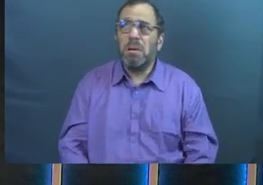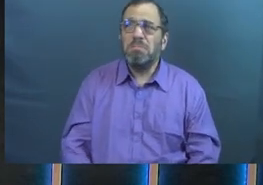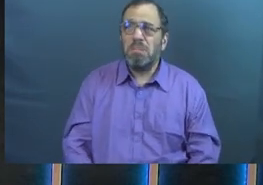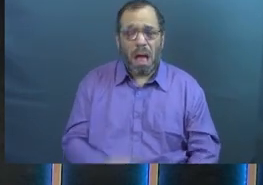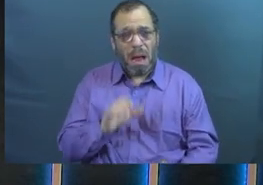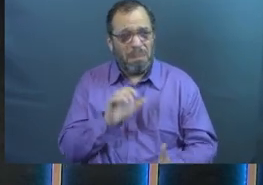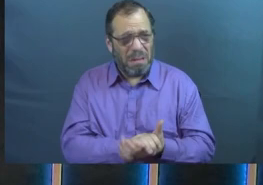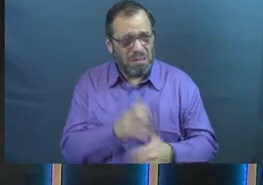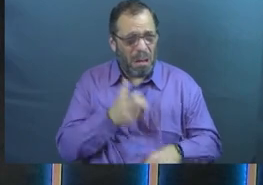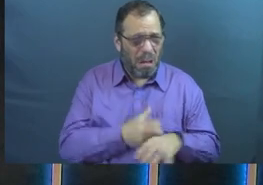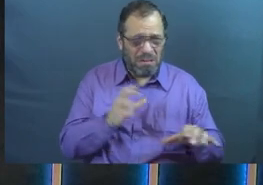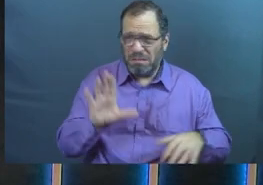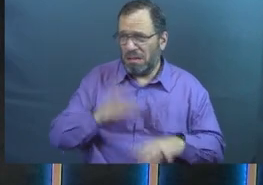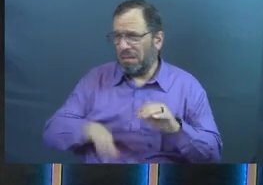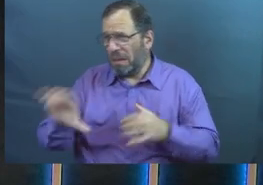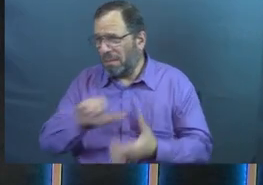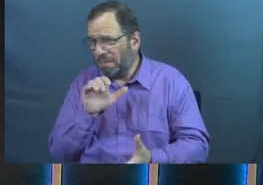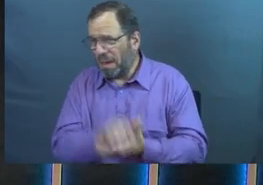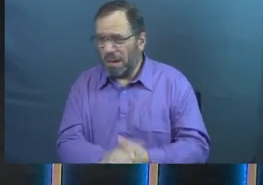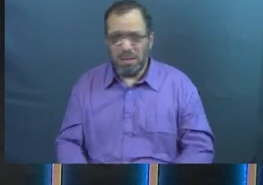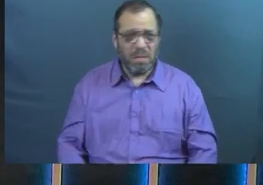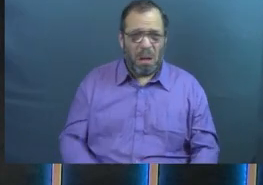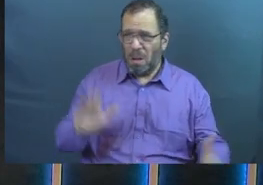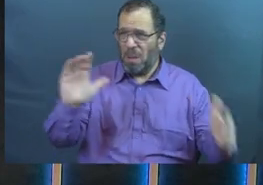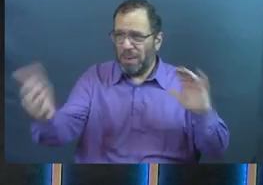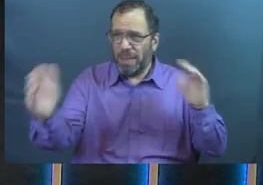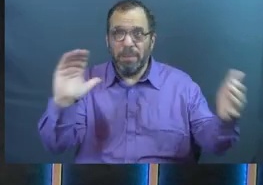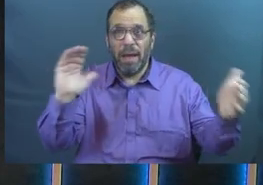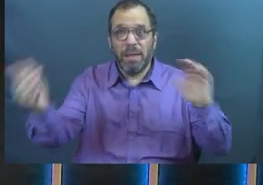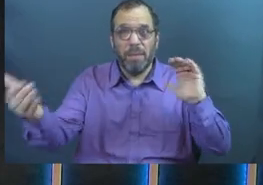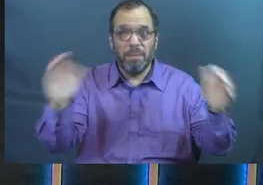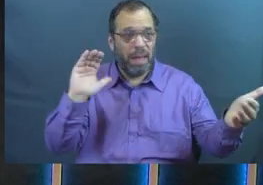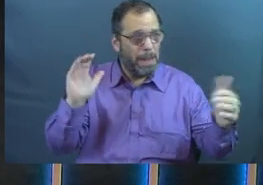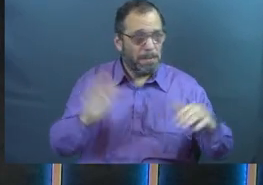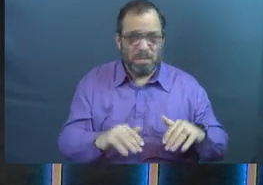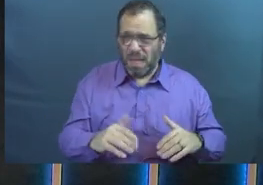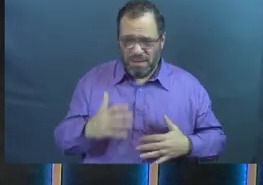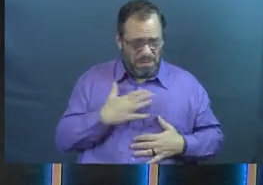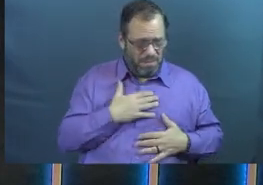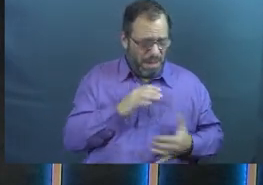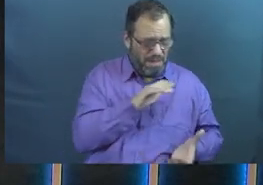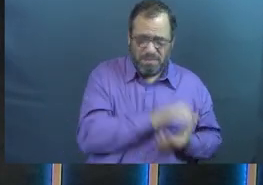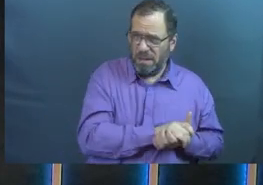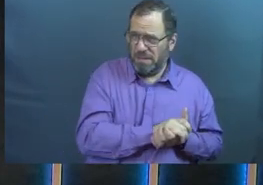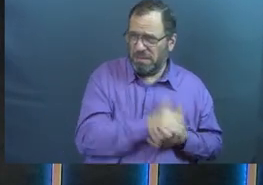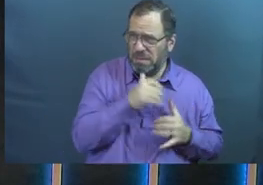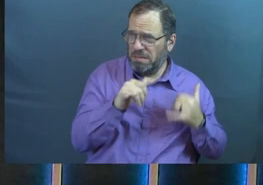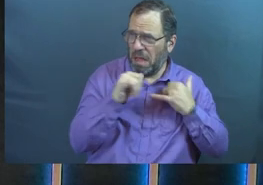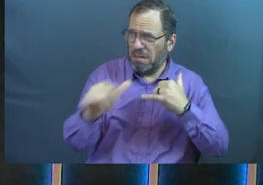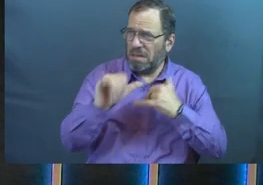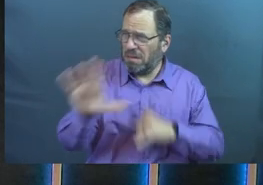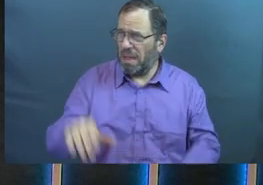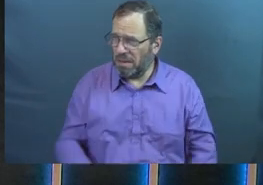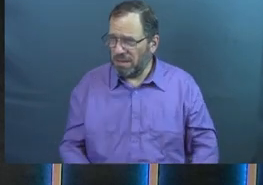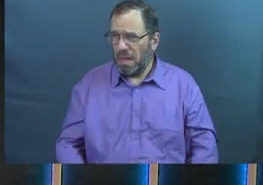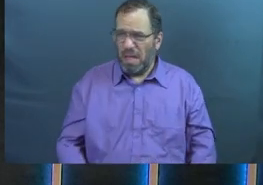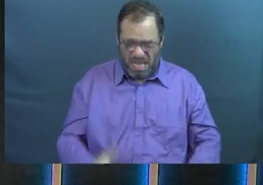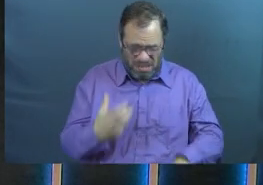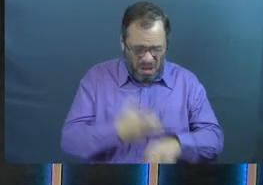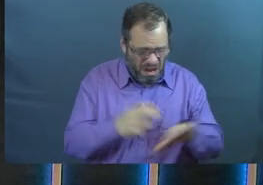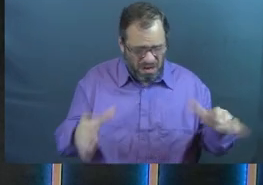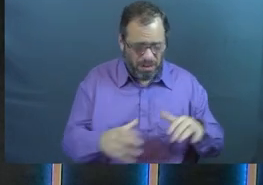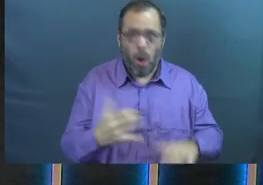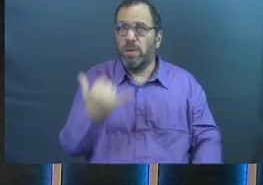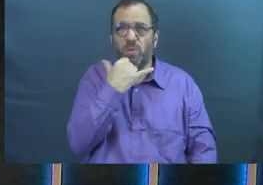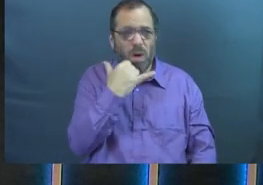Our marriage is so much harder than their marriages are. We do this comparison thing, and ours never seems to stack up. If it's this hard, it